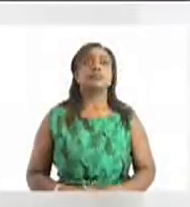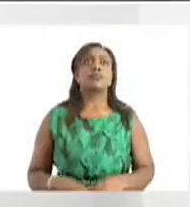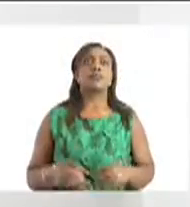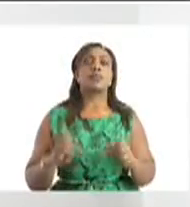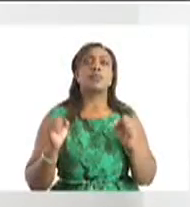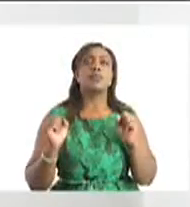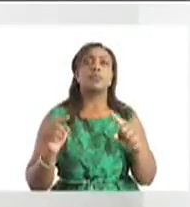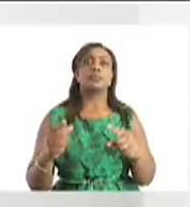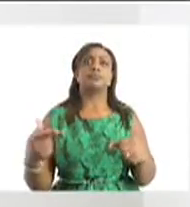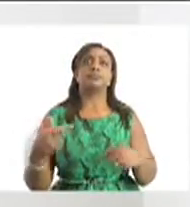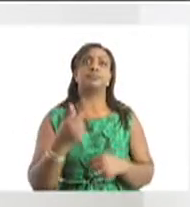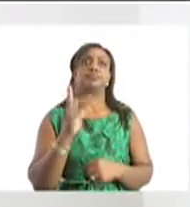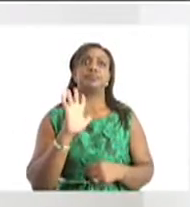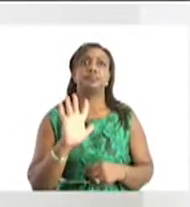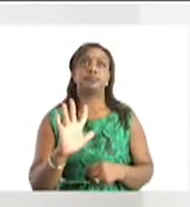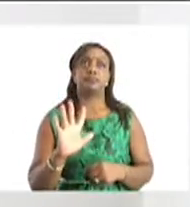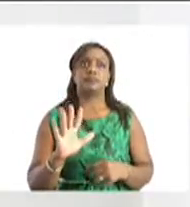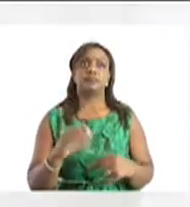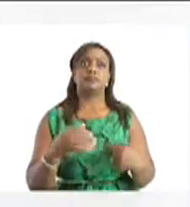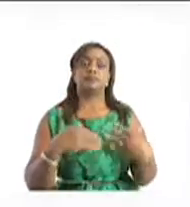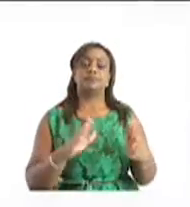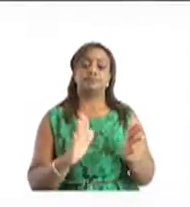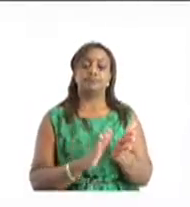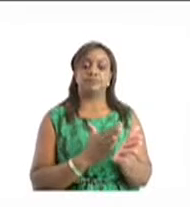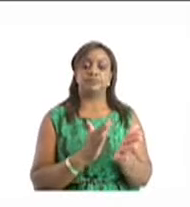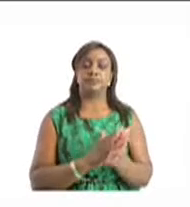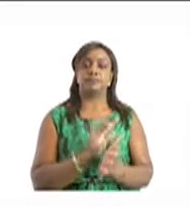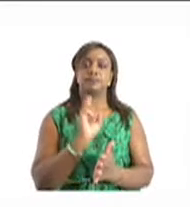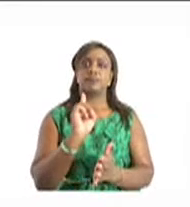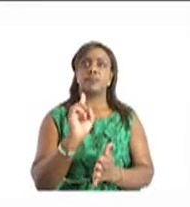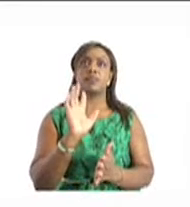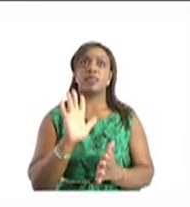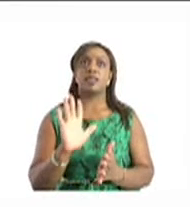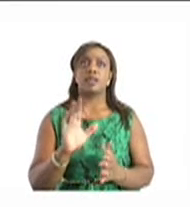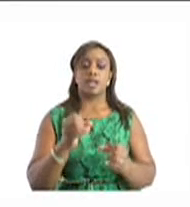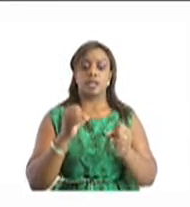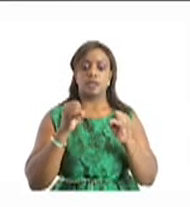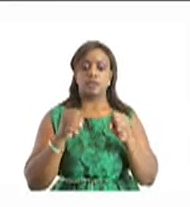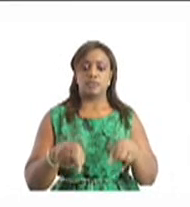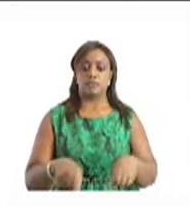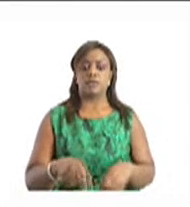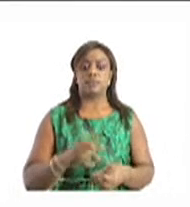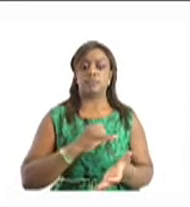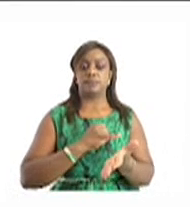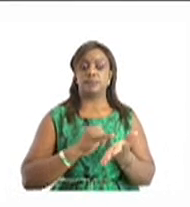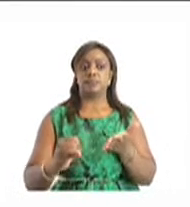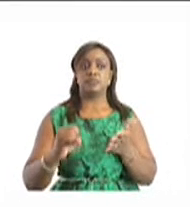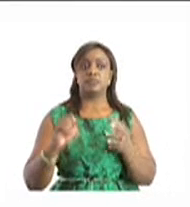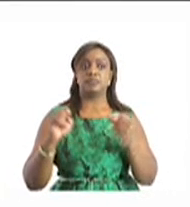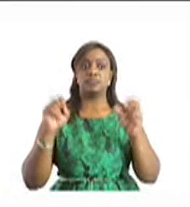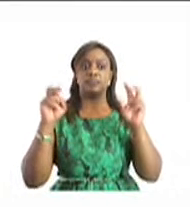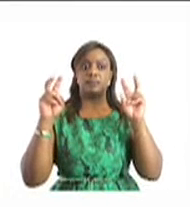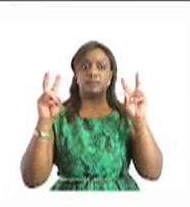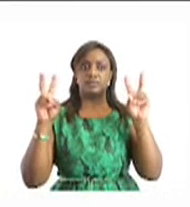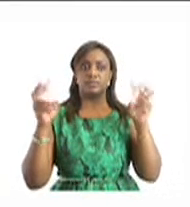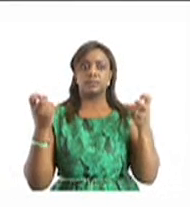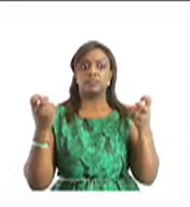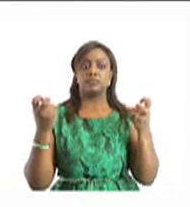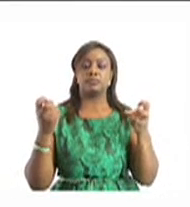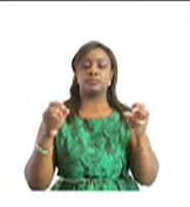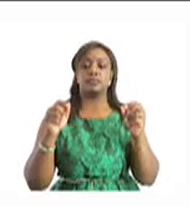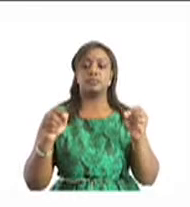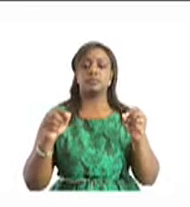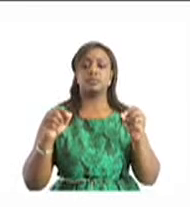Grade 5s, let's turn to page 14 for this week's lesson. This week's theme is